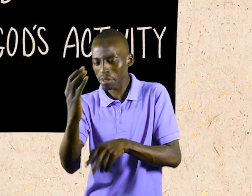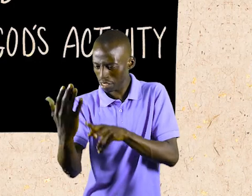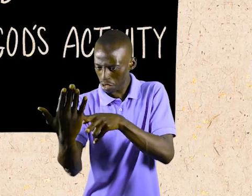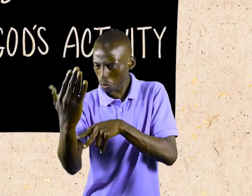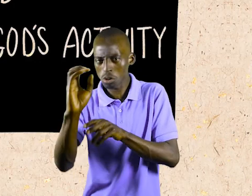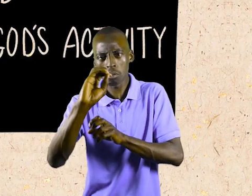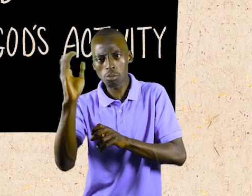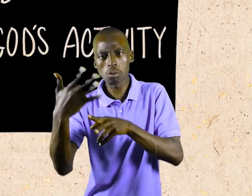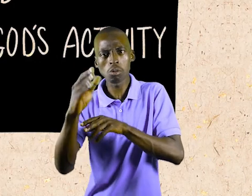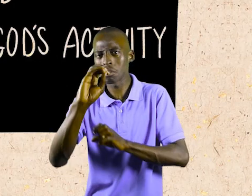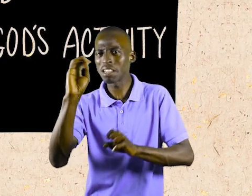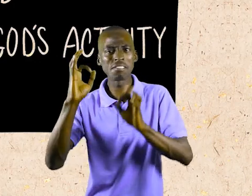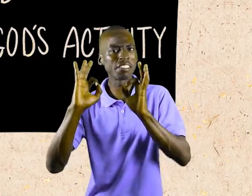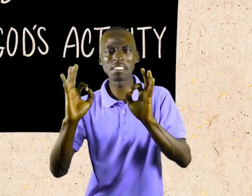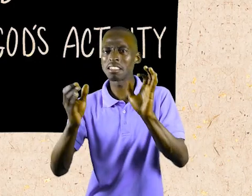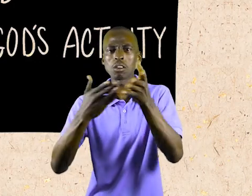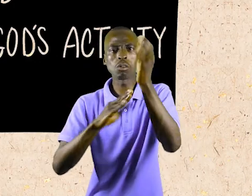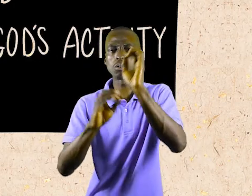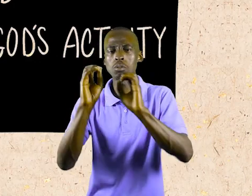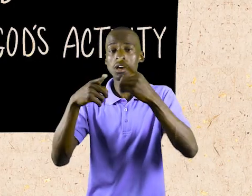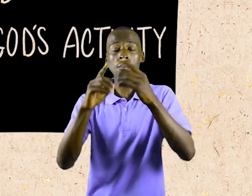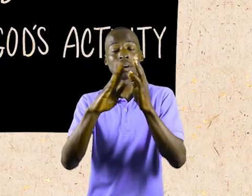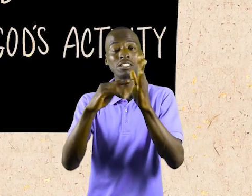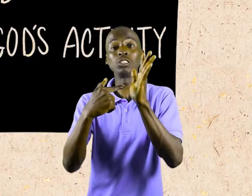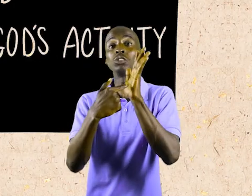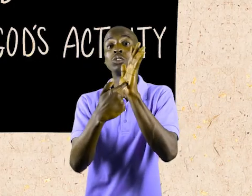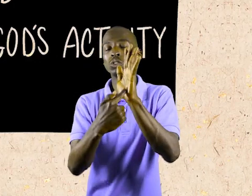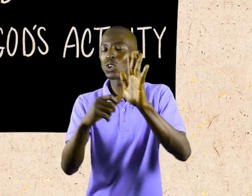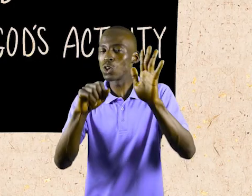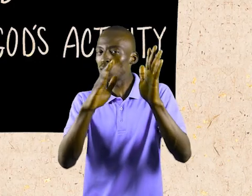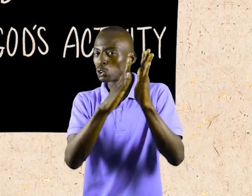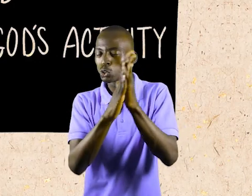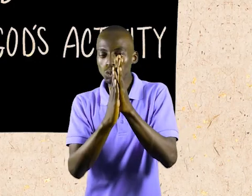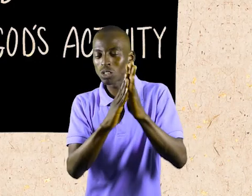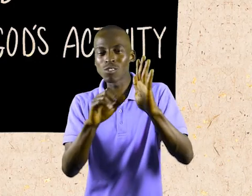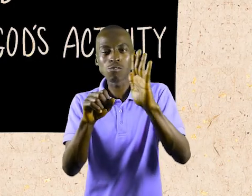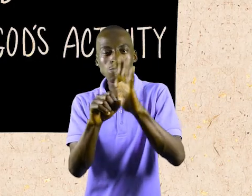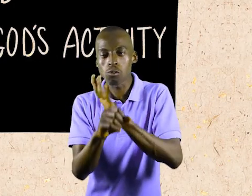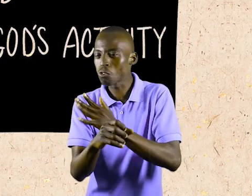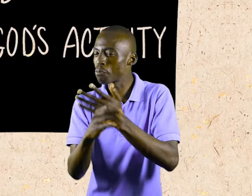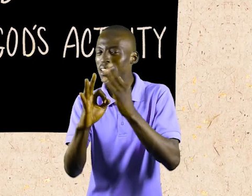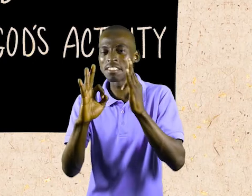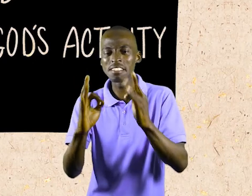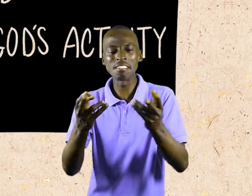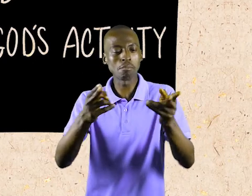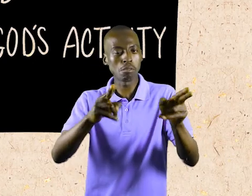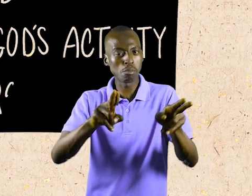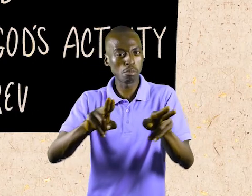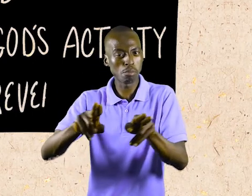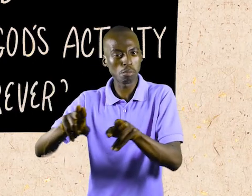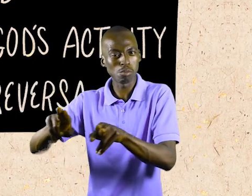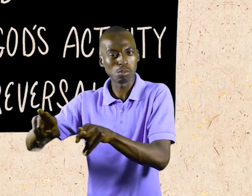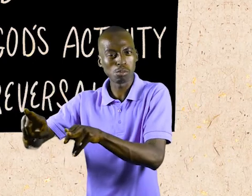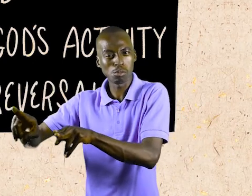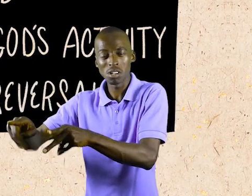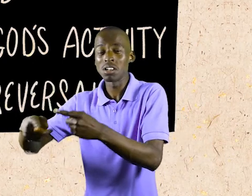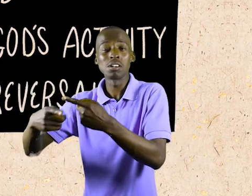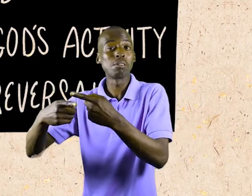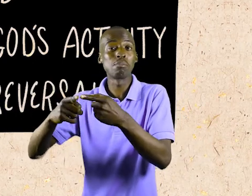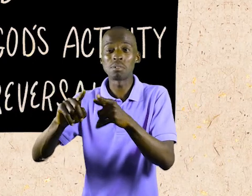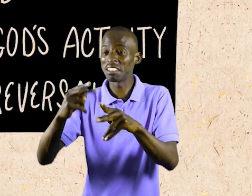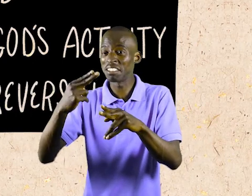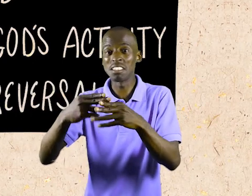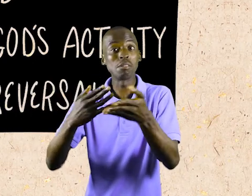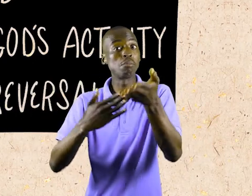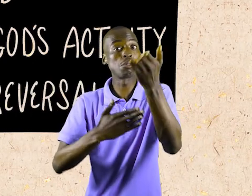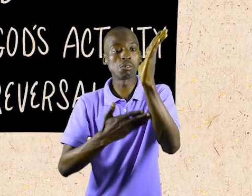there are signs of it everywhere. The story is full of very odd, quote, coincidences and ironic reversals, and it all